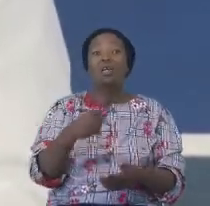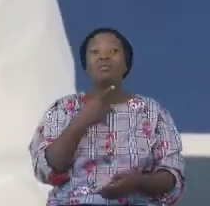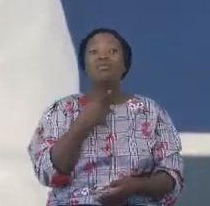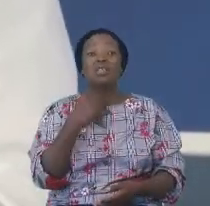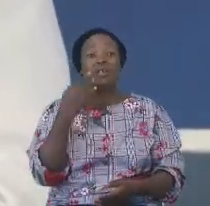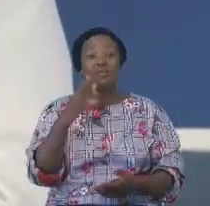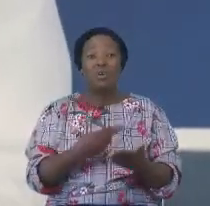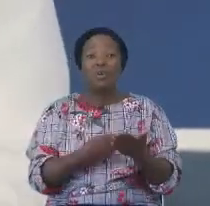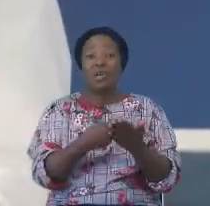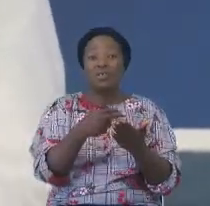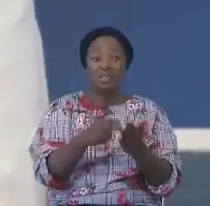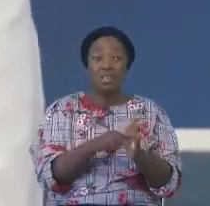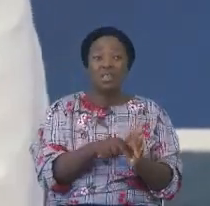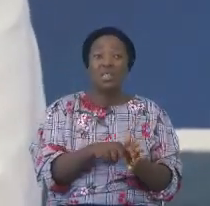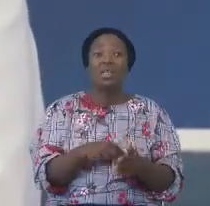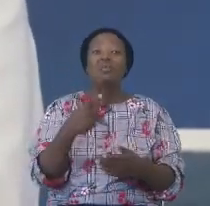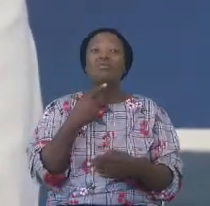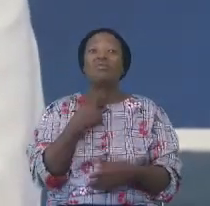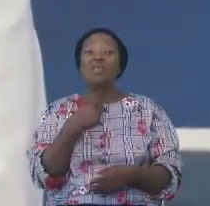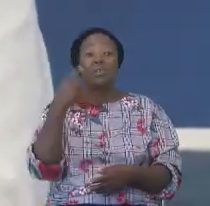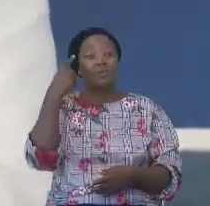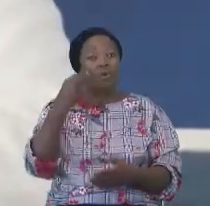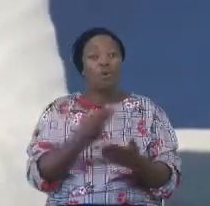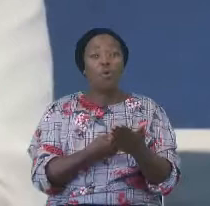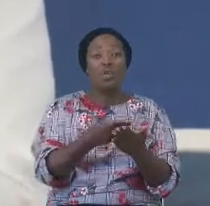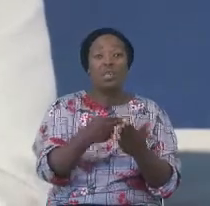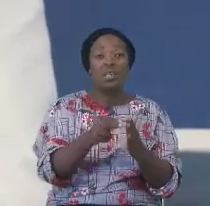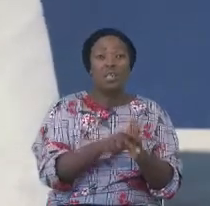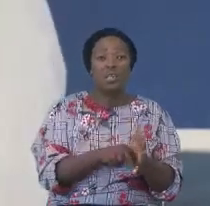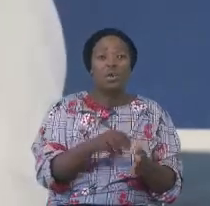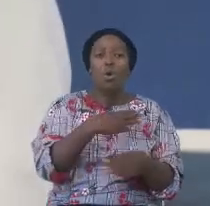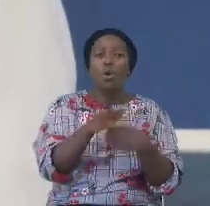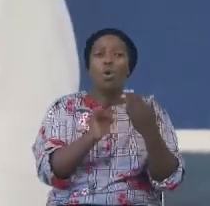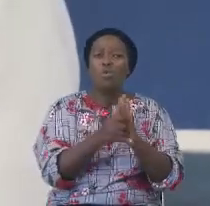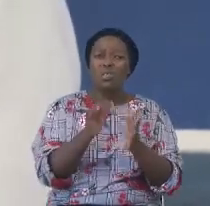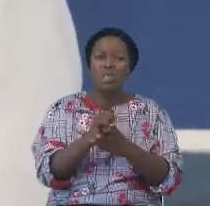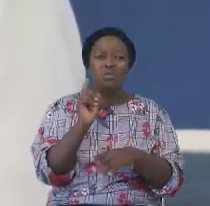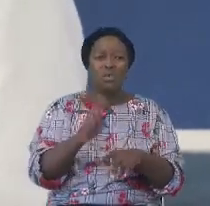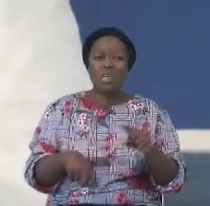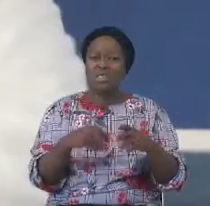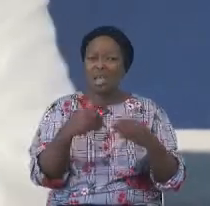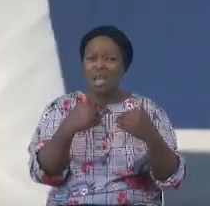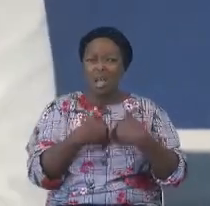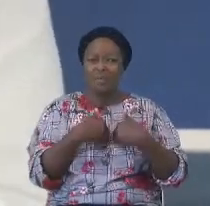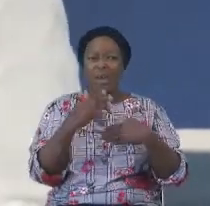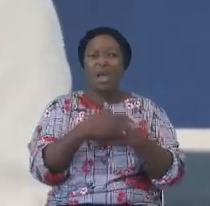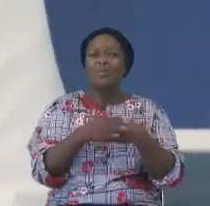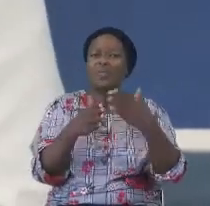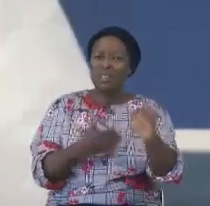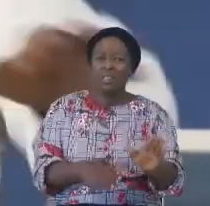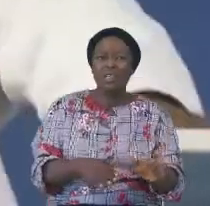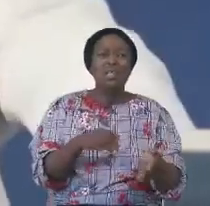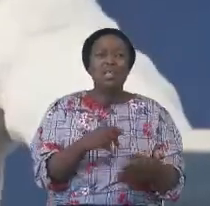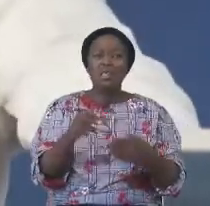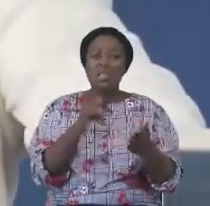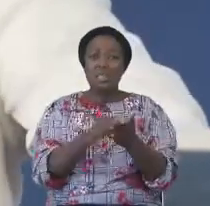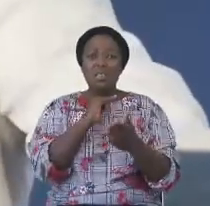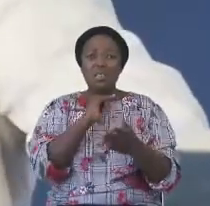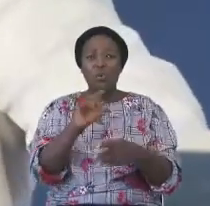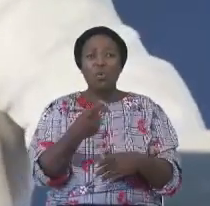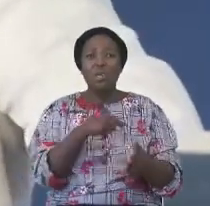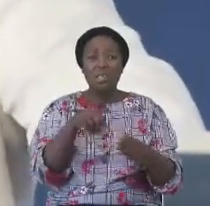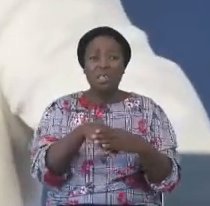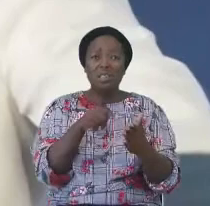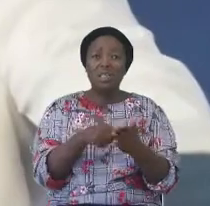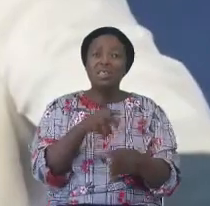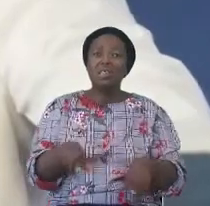you're thirsty for purity of heart, thirsty for righteousness, thirsty for holiness. All those things you